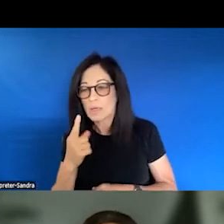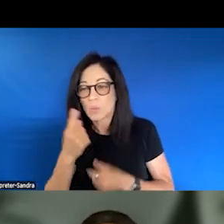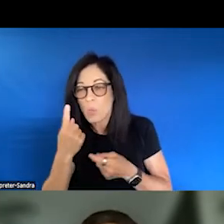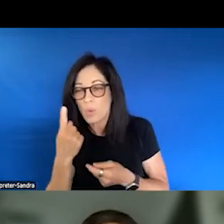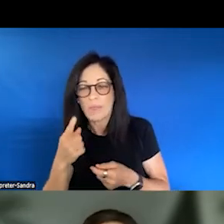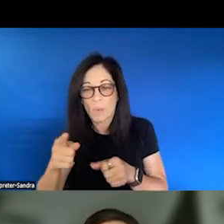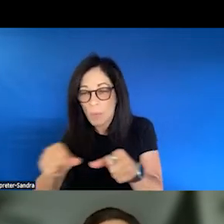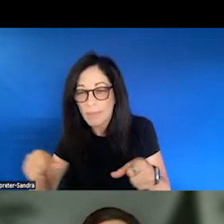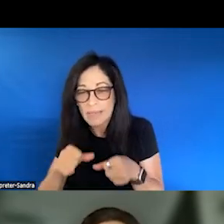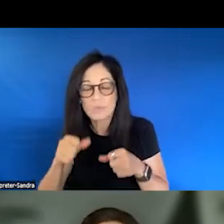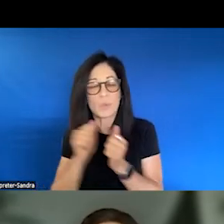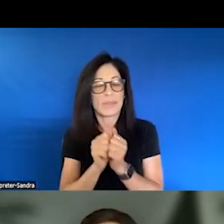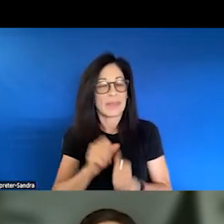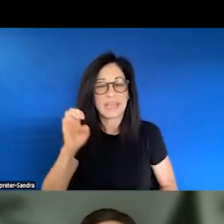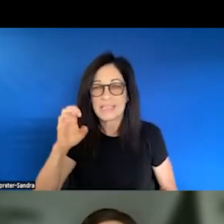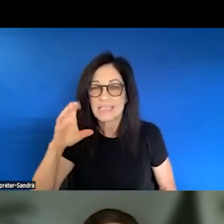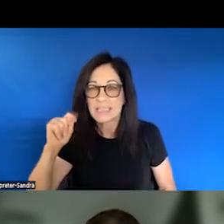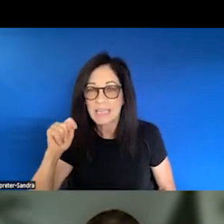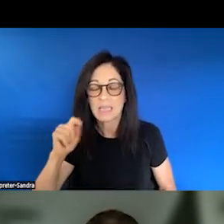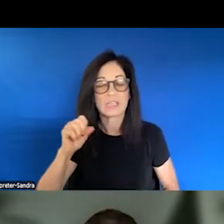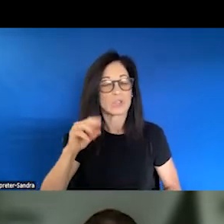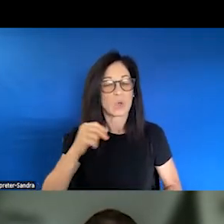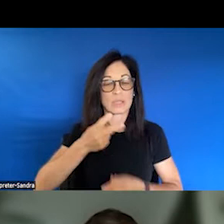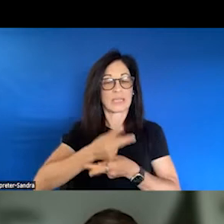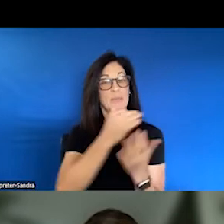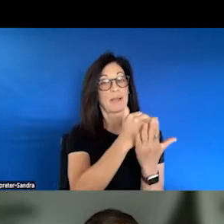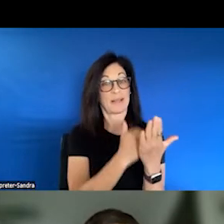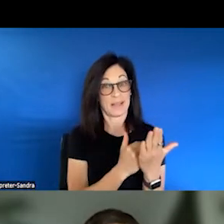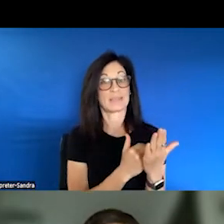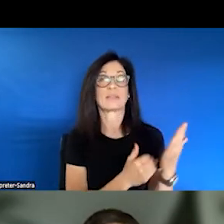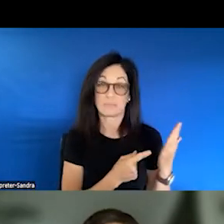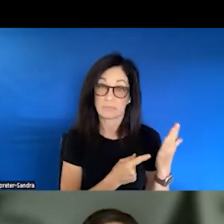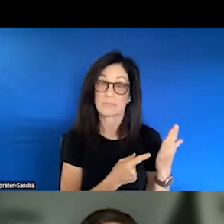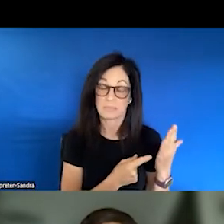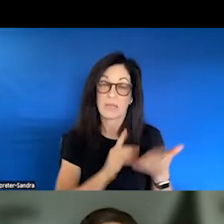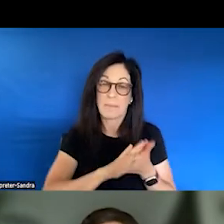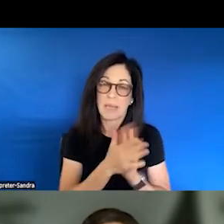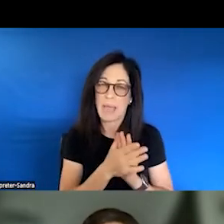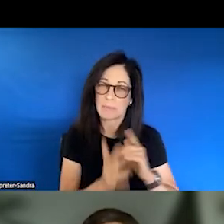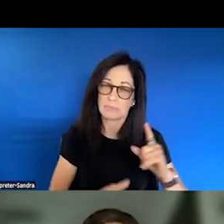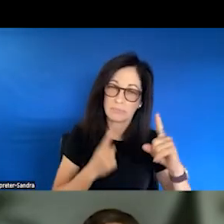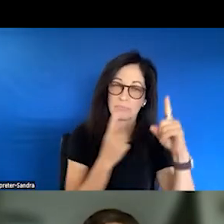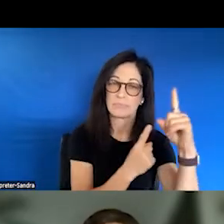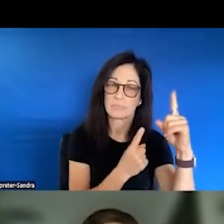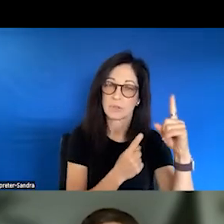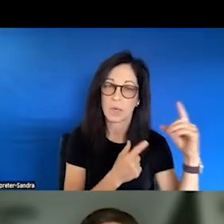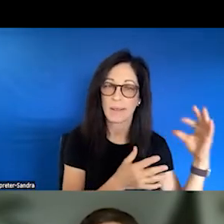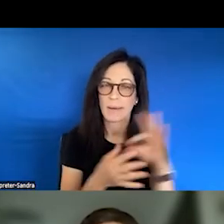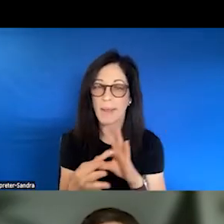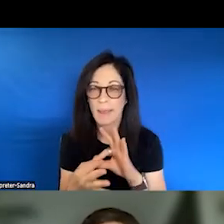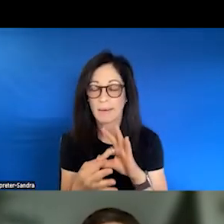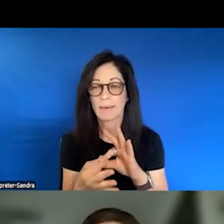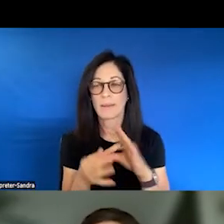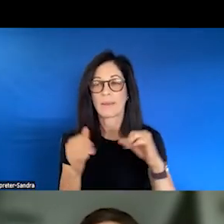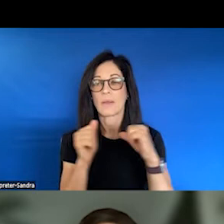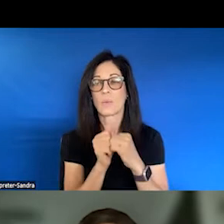just keeping these manual lists. And so really became a mission to connect with